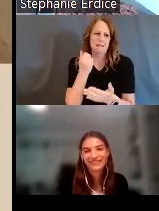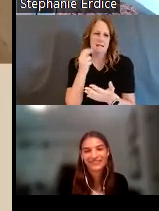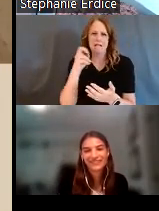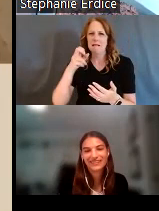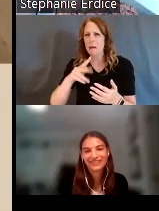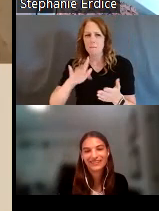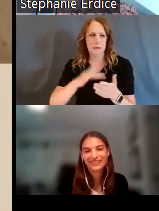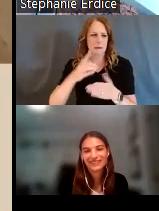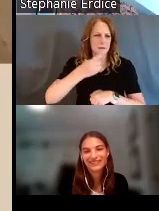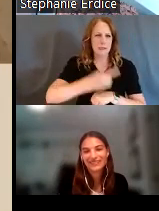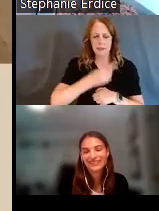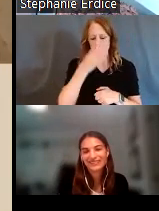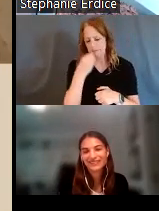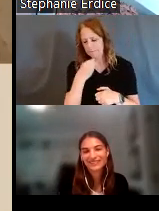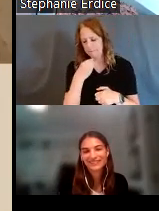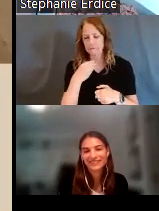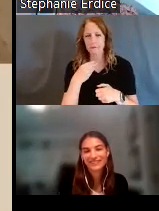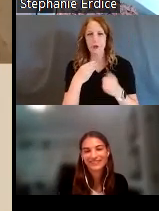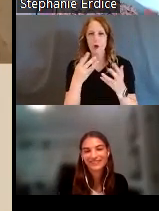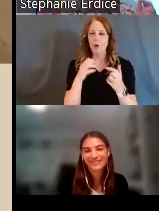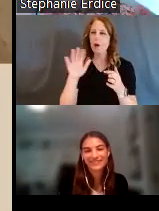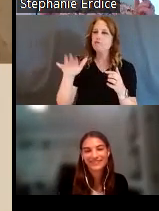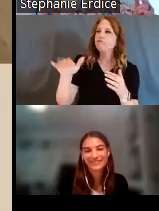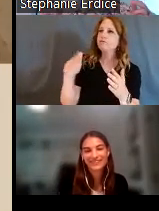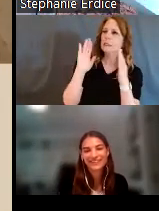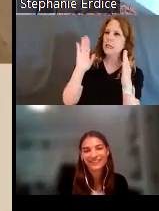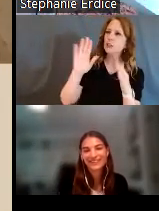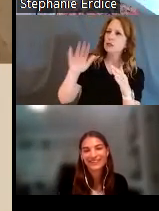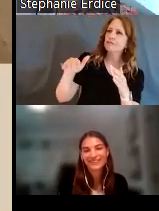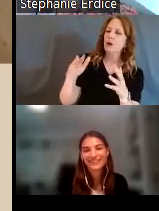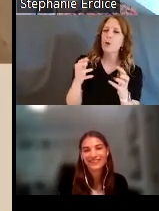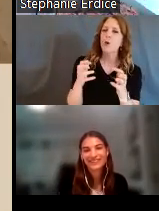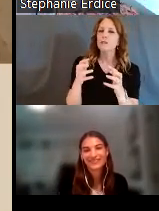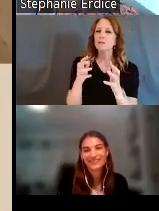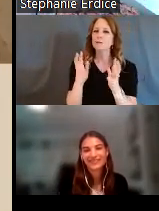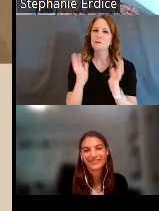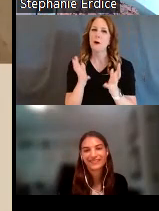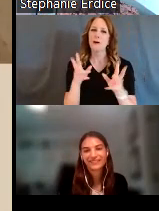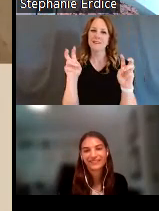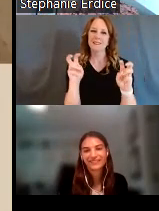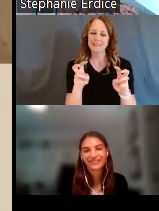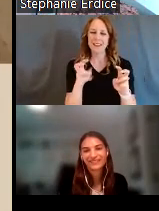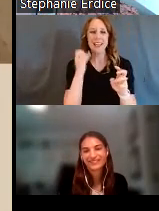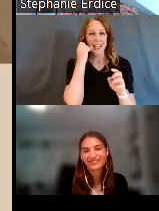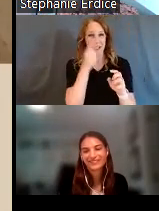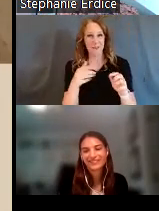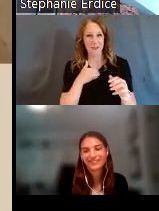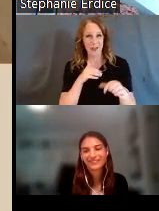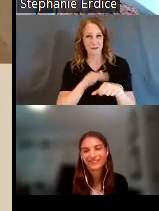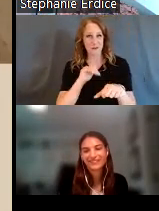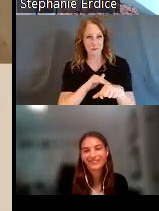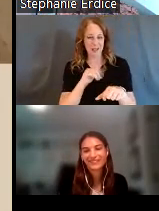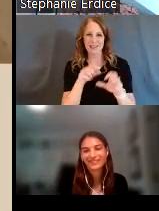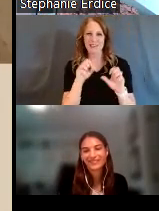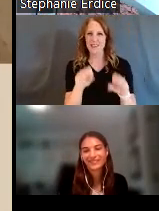day, wanting attention or wanting to talk. So I do think if you have a pet, they can